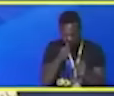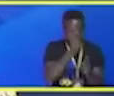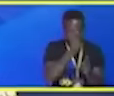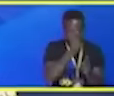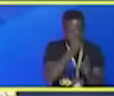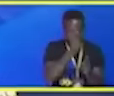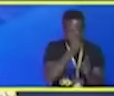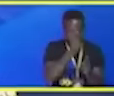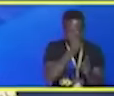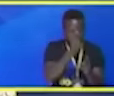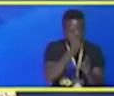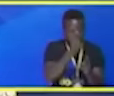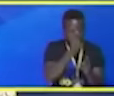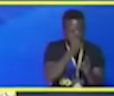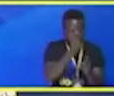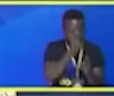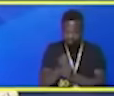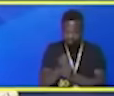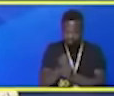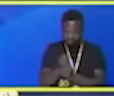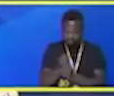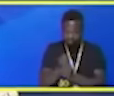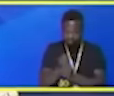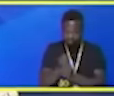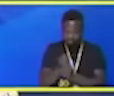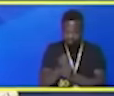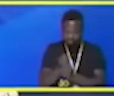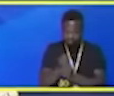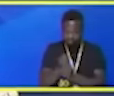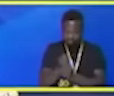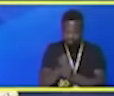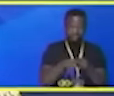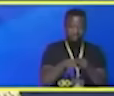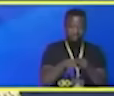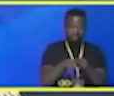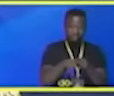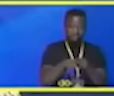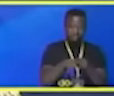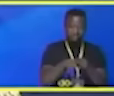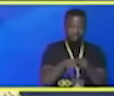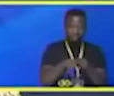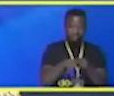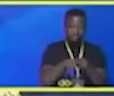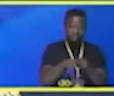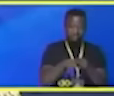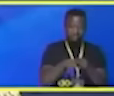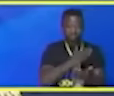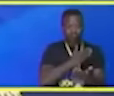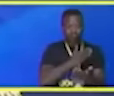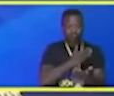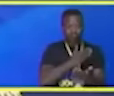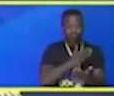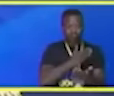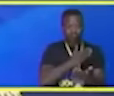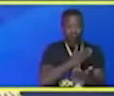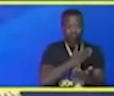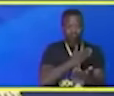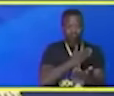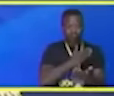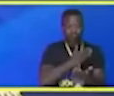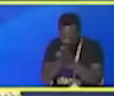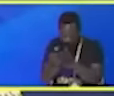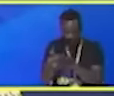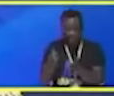thou receivest them, and thou shalt have them. What things soever ye desire.